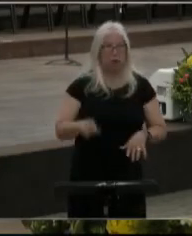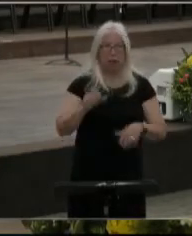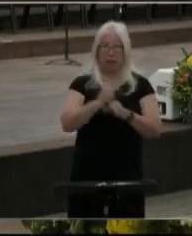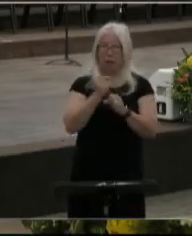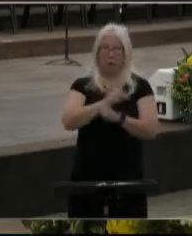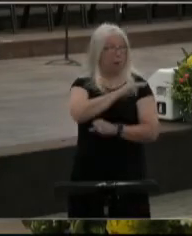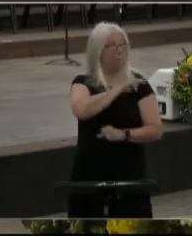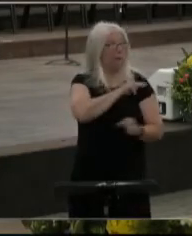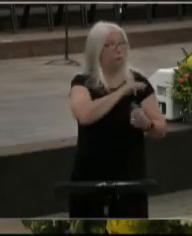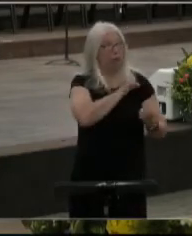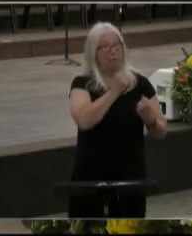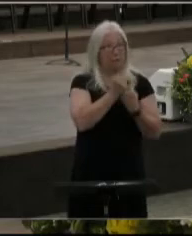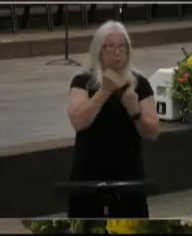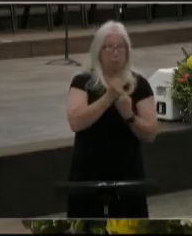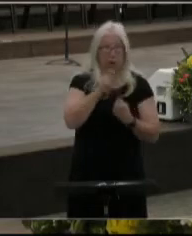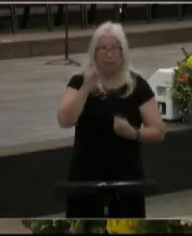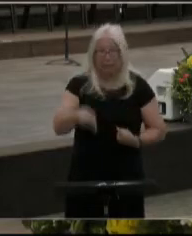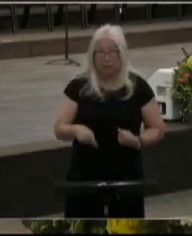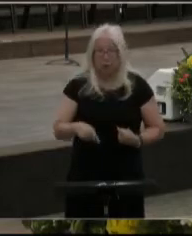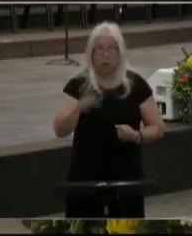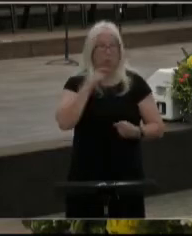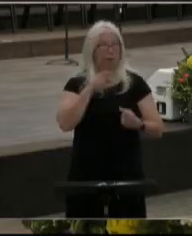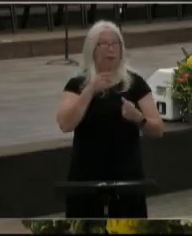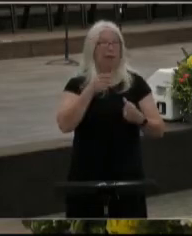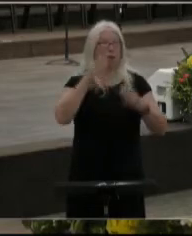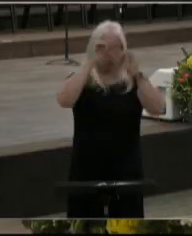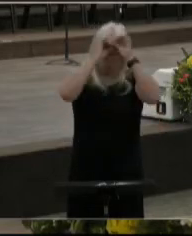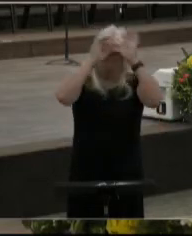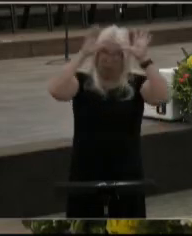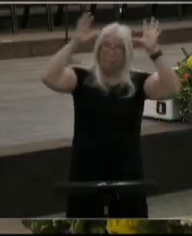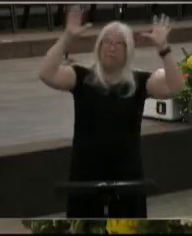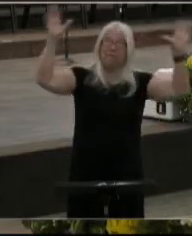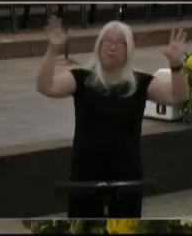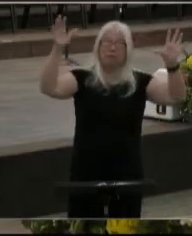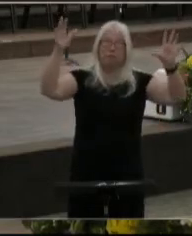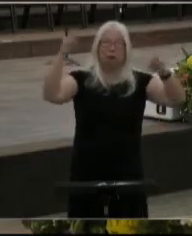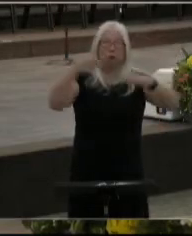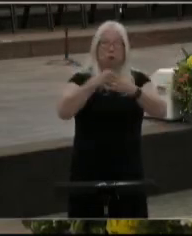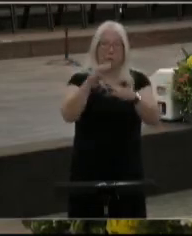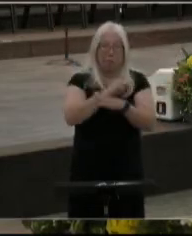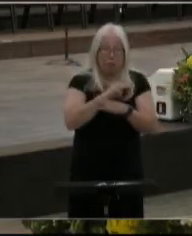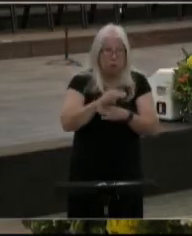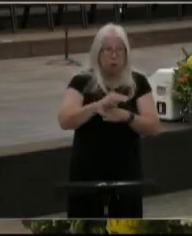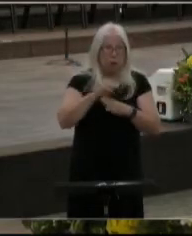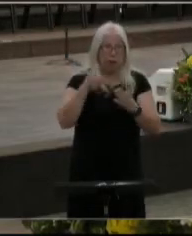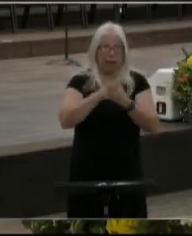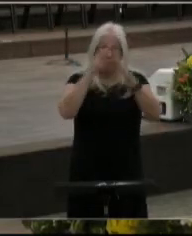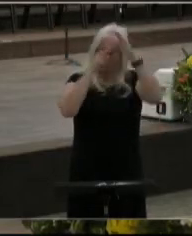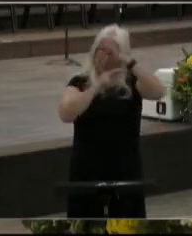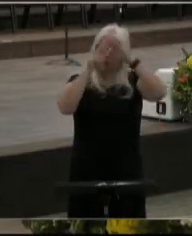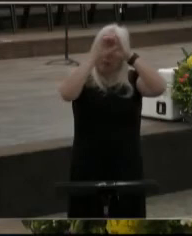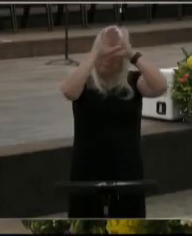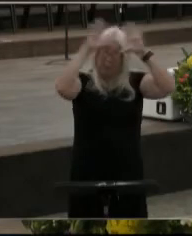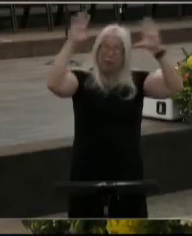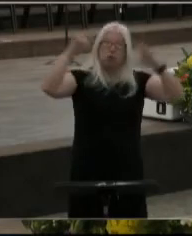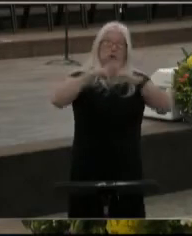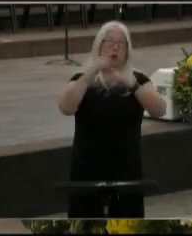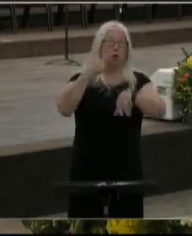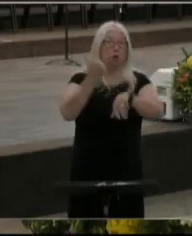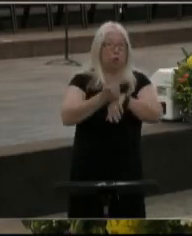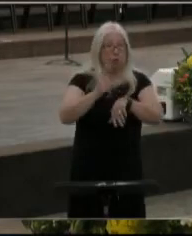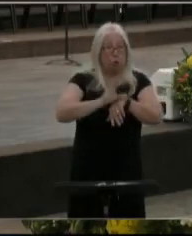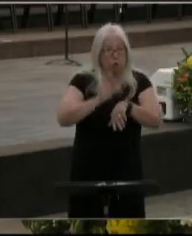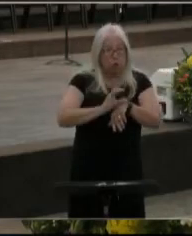it where missionaries can't be supported like we need to. We can't dream and have visions about new ministries. We can't dream and have visions about starting new churches.